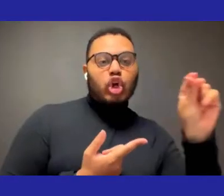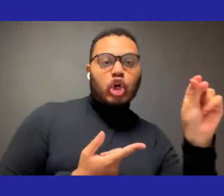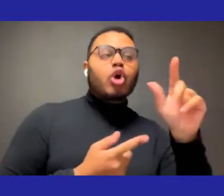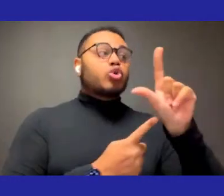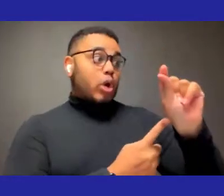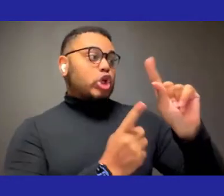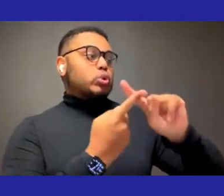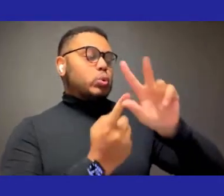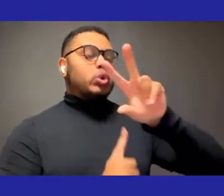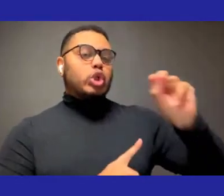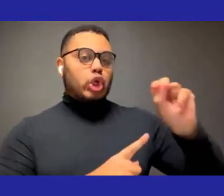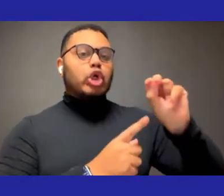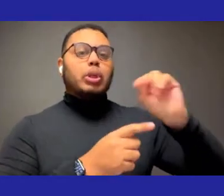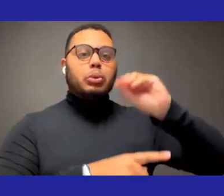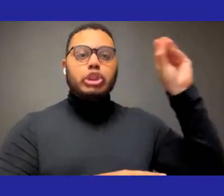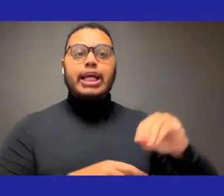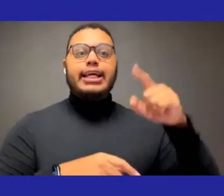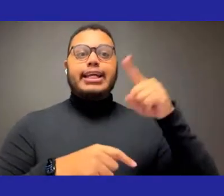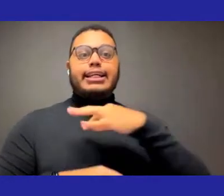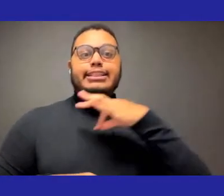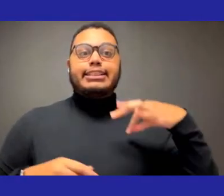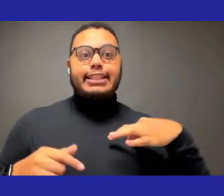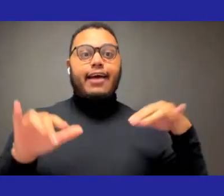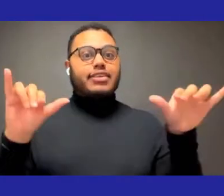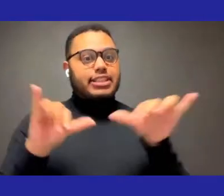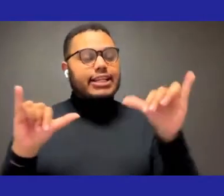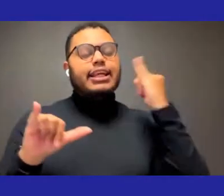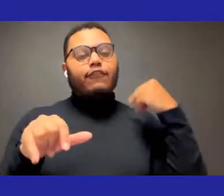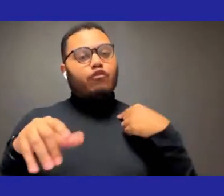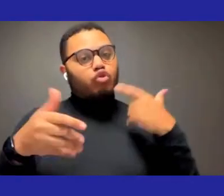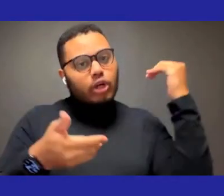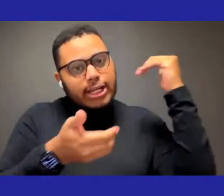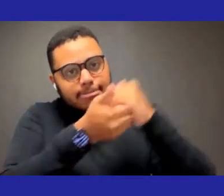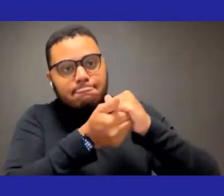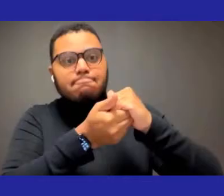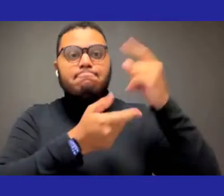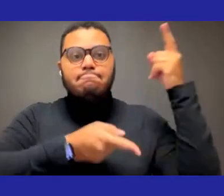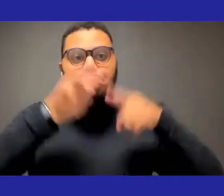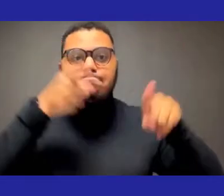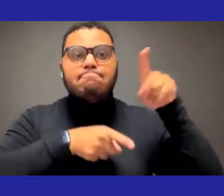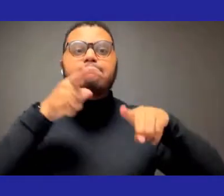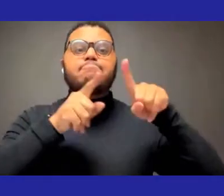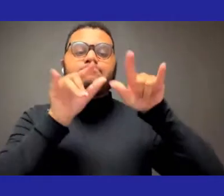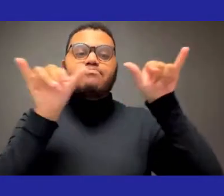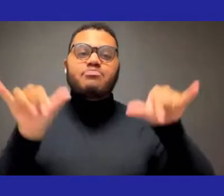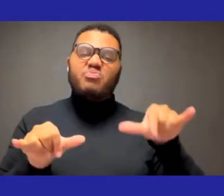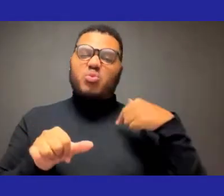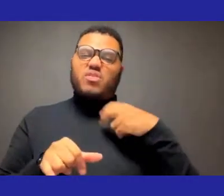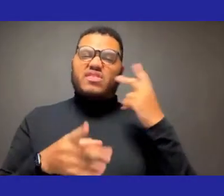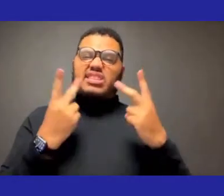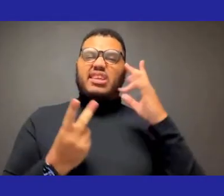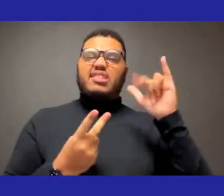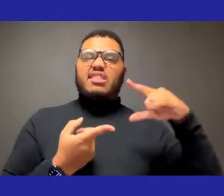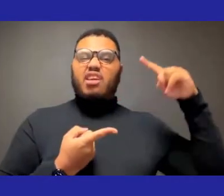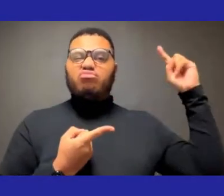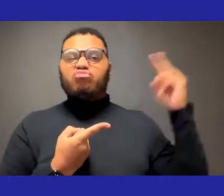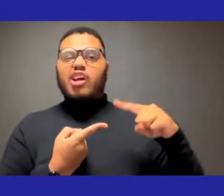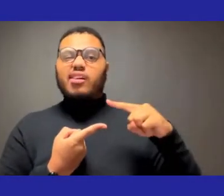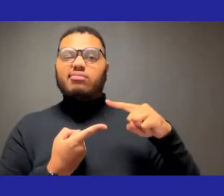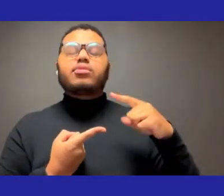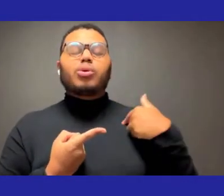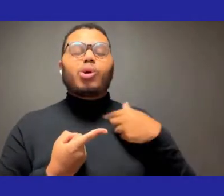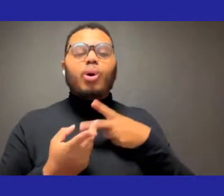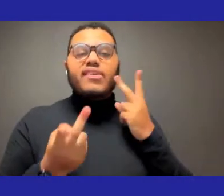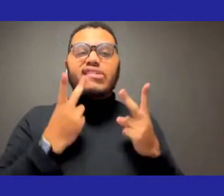a whole if we're working together and working across the system. And so we've seen that reduction, and we've seen success in